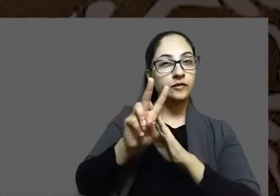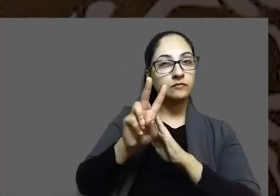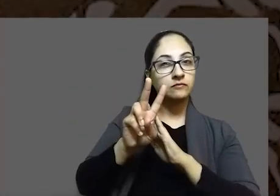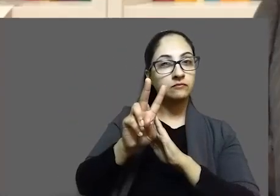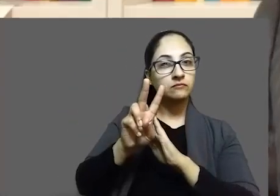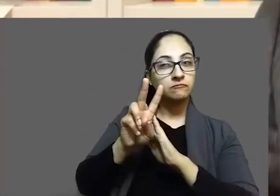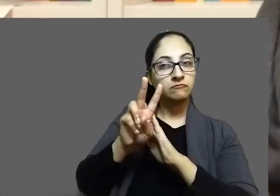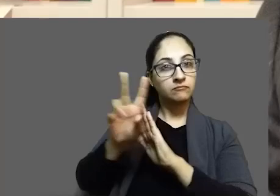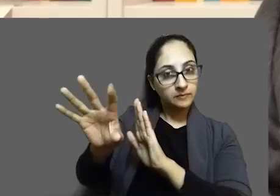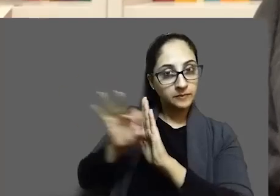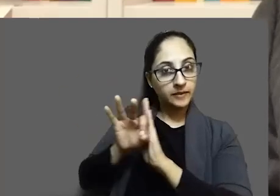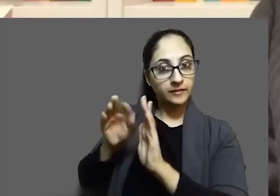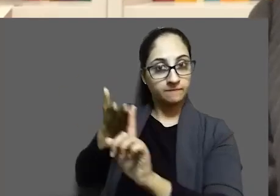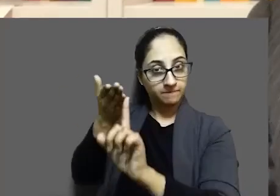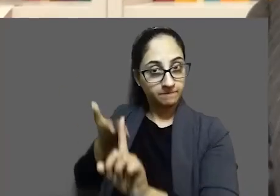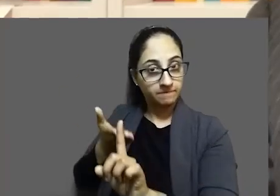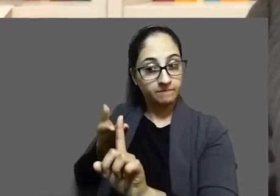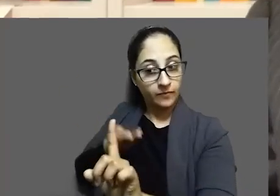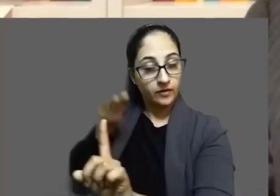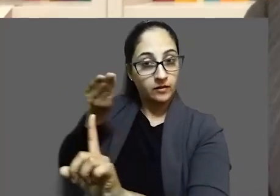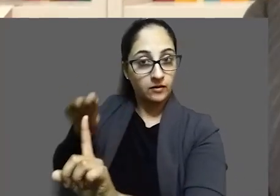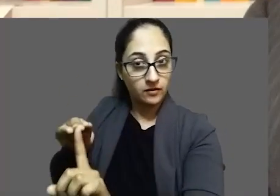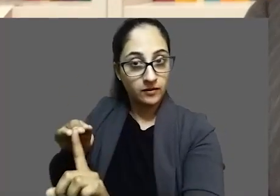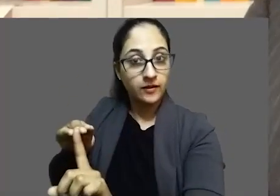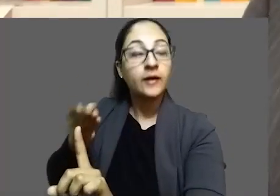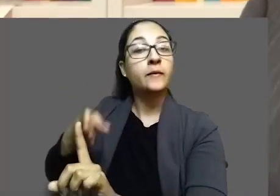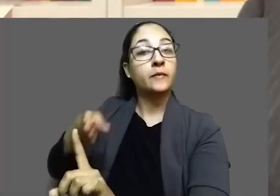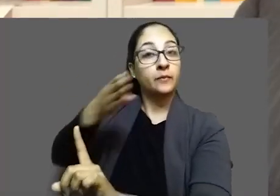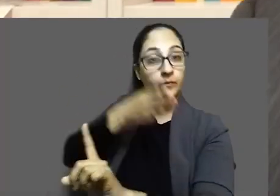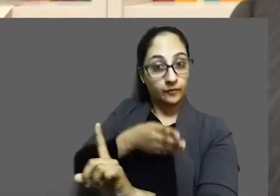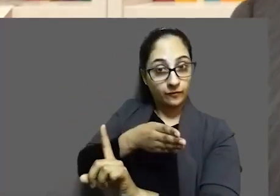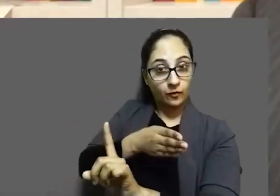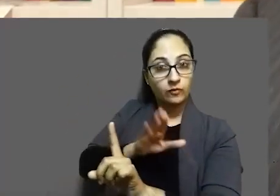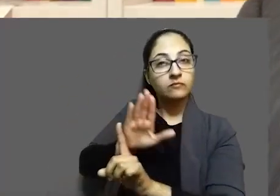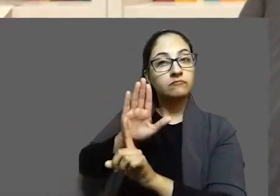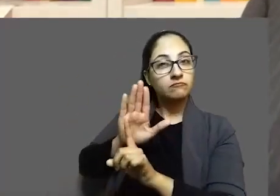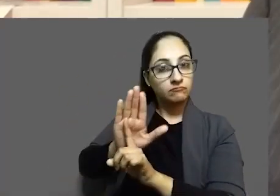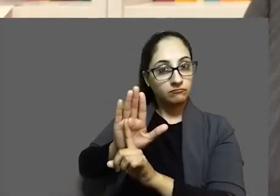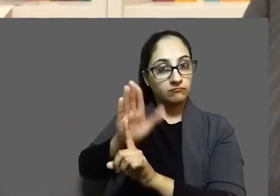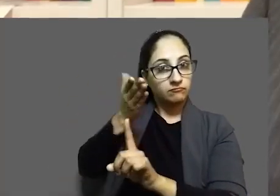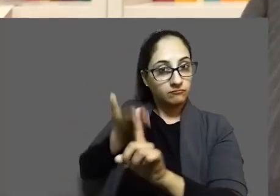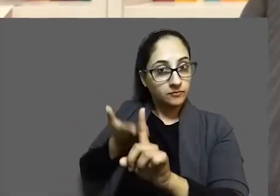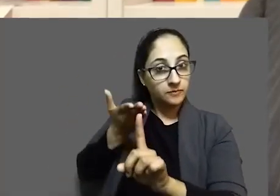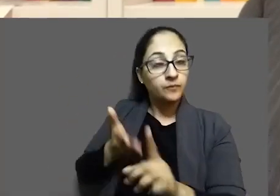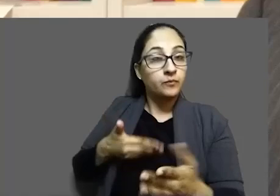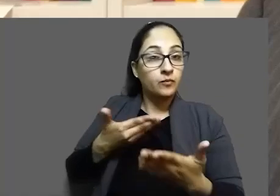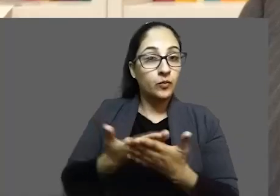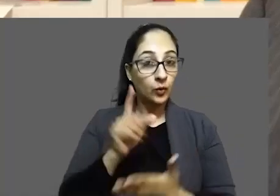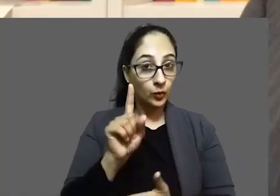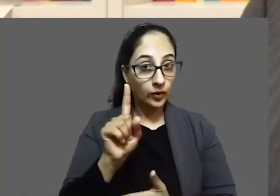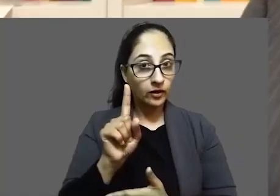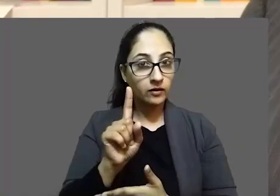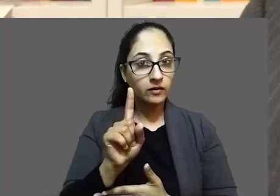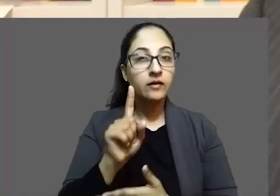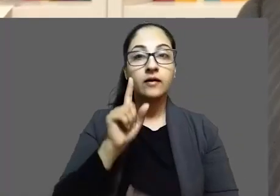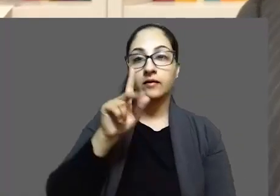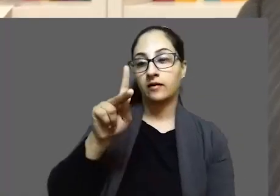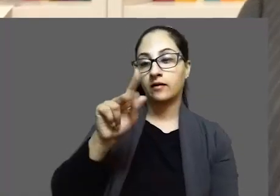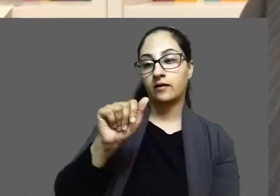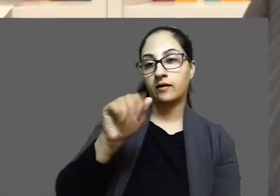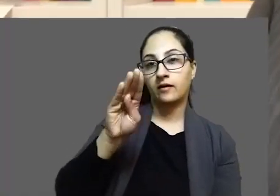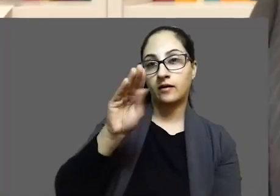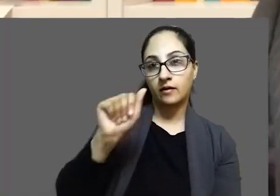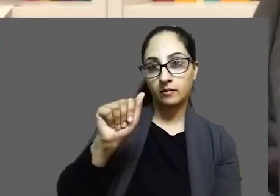Prophet Muhammad, peace be upon him, and his family. So for example, we know that Imam Ali was born in the